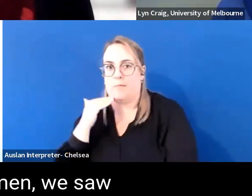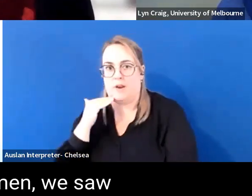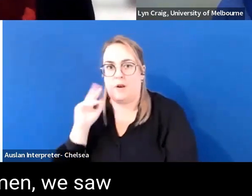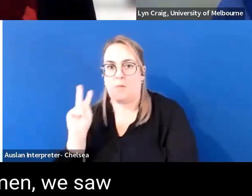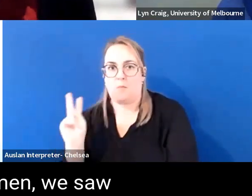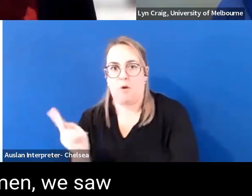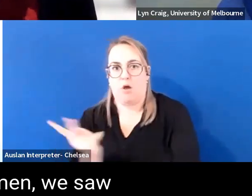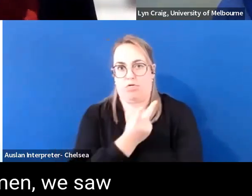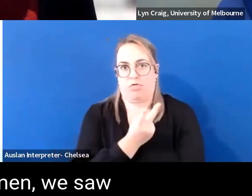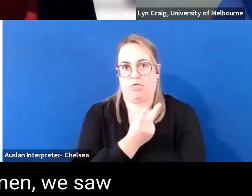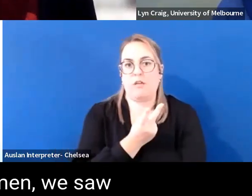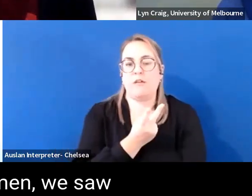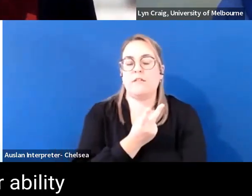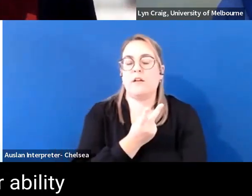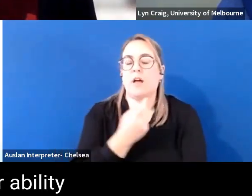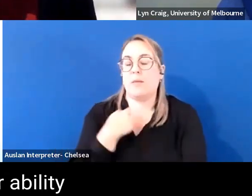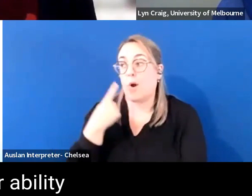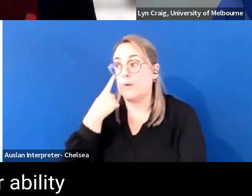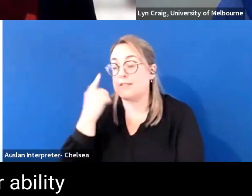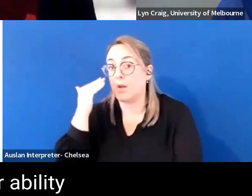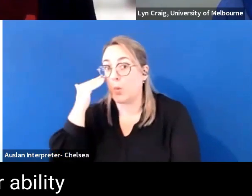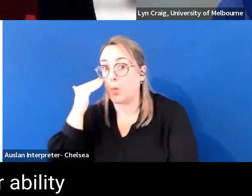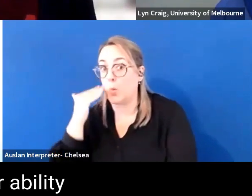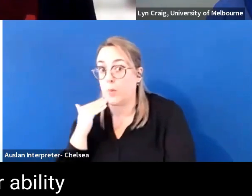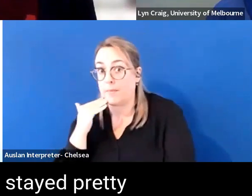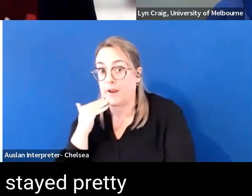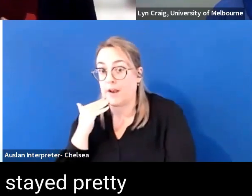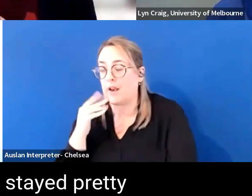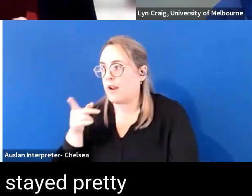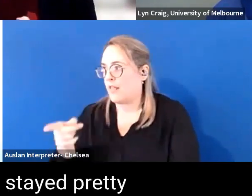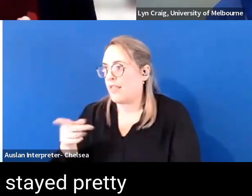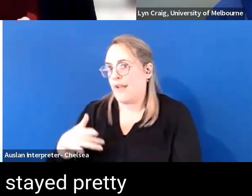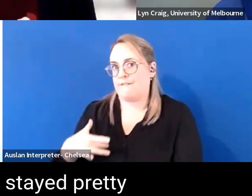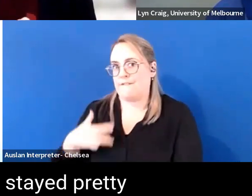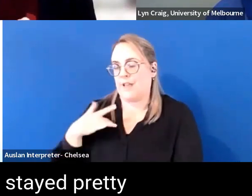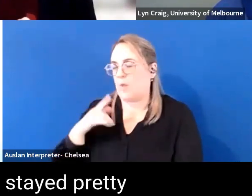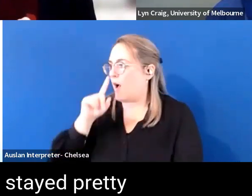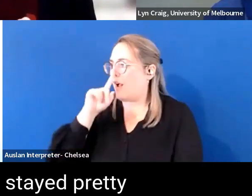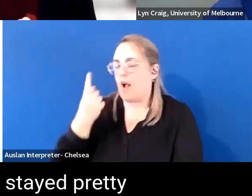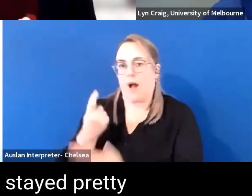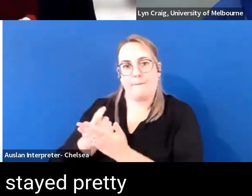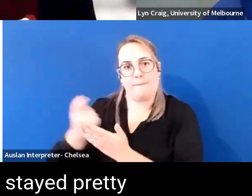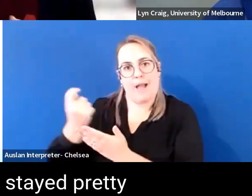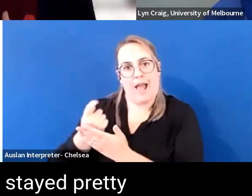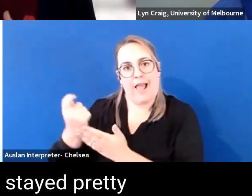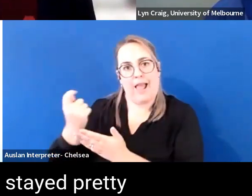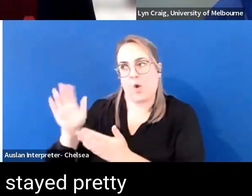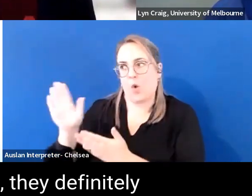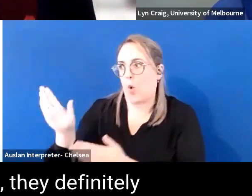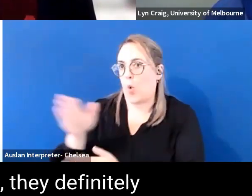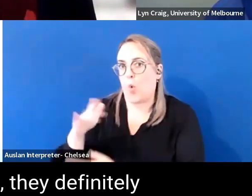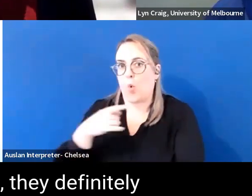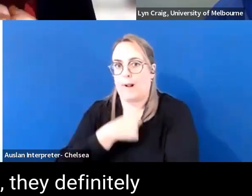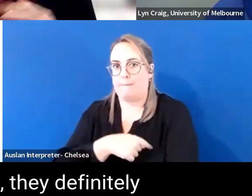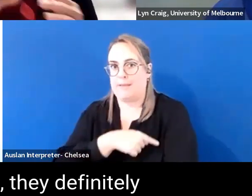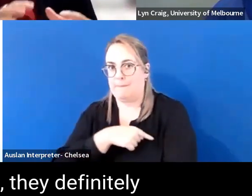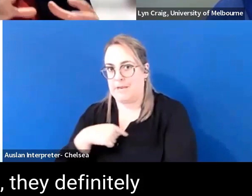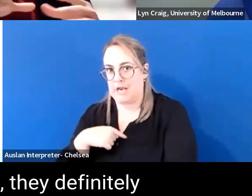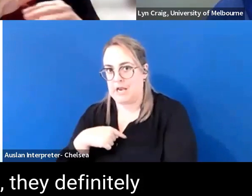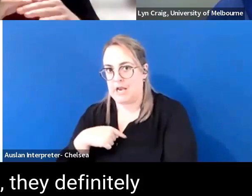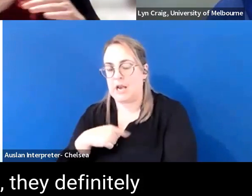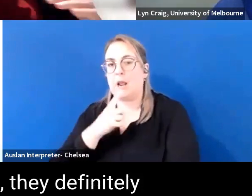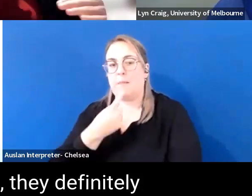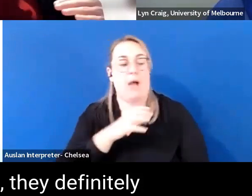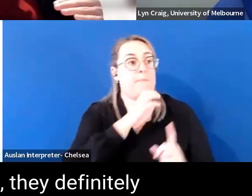But for women, we saw a real reduction in their ability to meet commitments, whereas that stayed pretty stable for men in the measure. So for